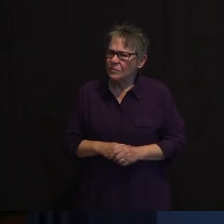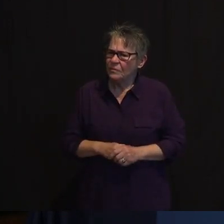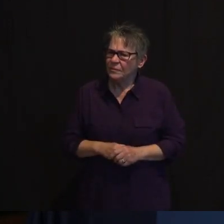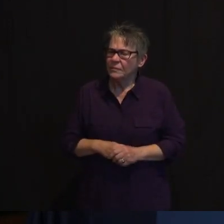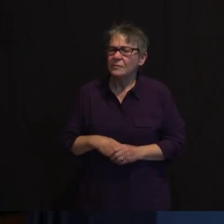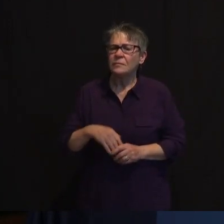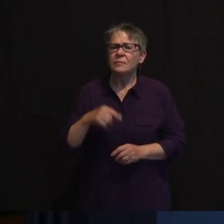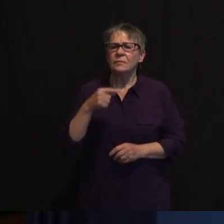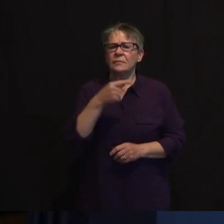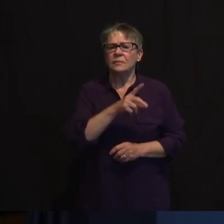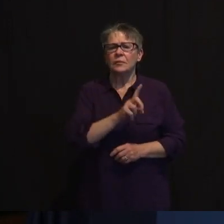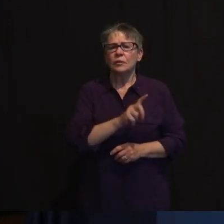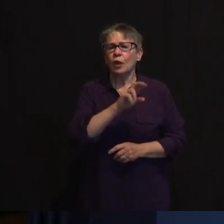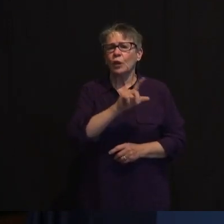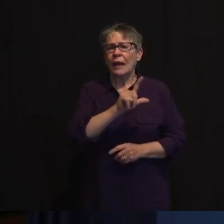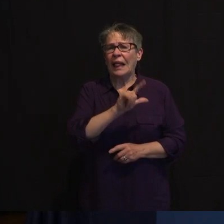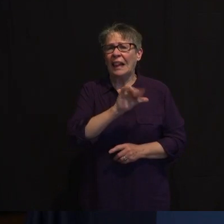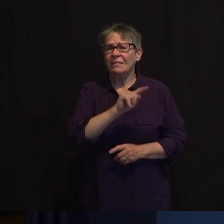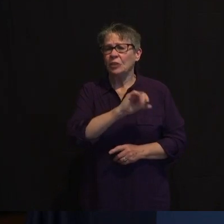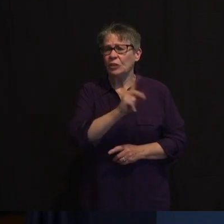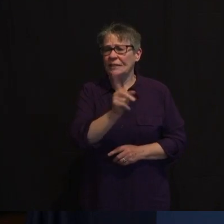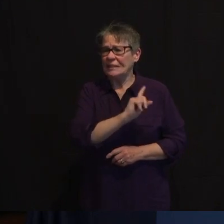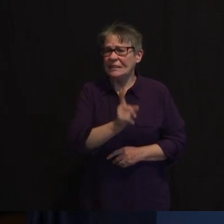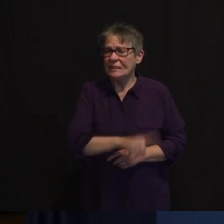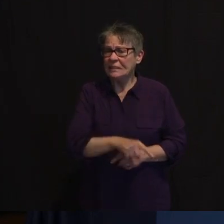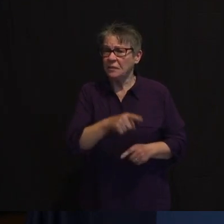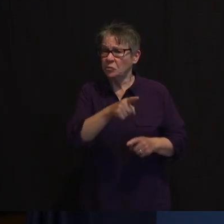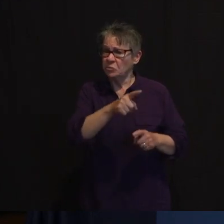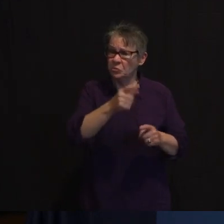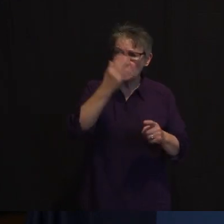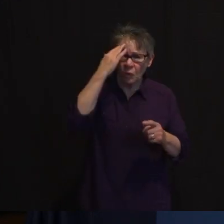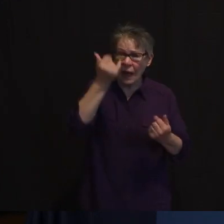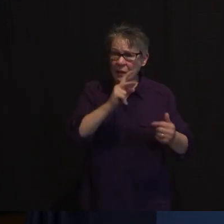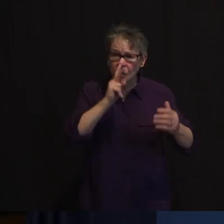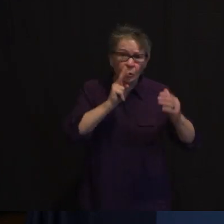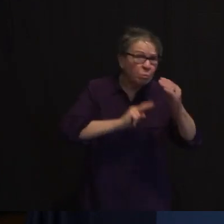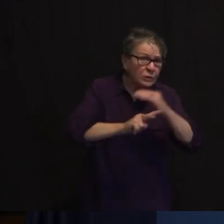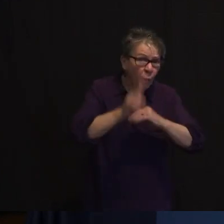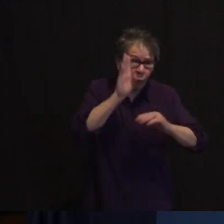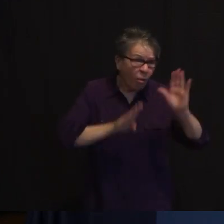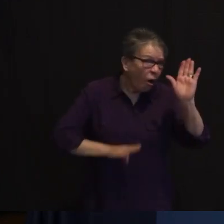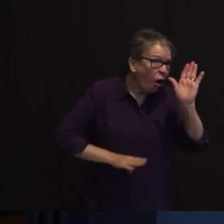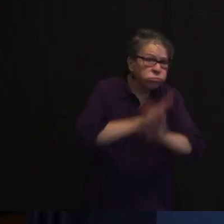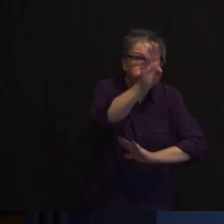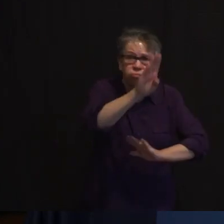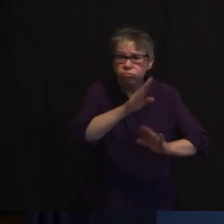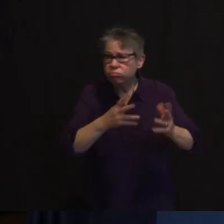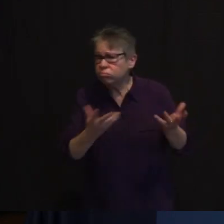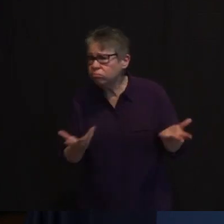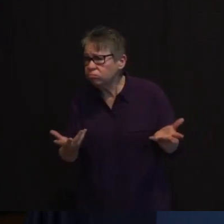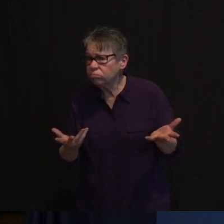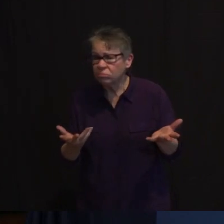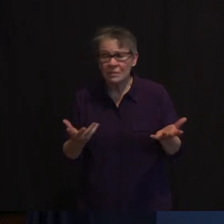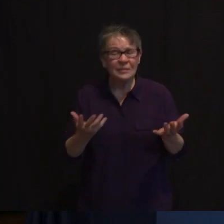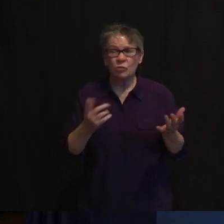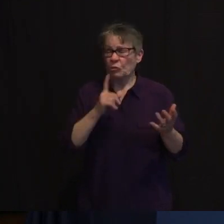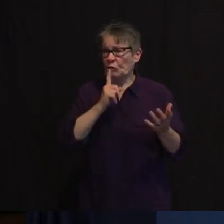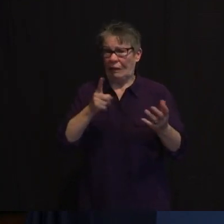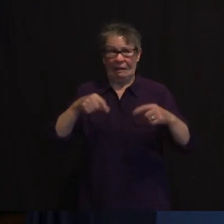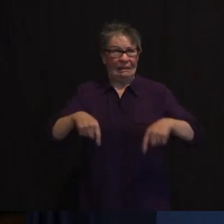things we know is the virus is going to set the agenda, not us. We've never been in this situation before where we've had this particular virus, where we've taken